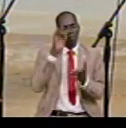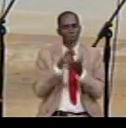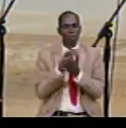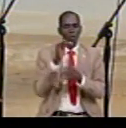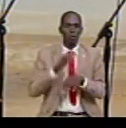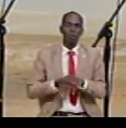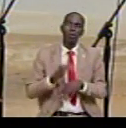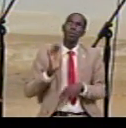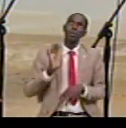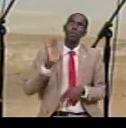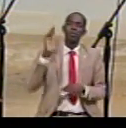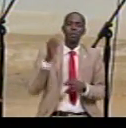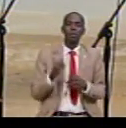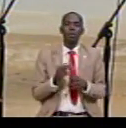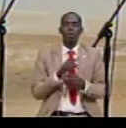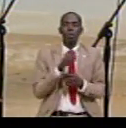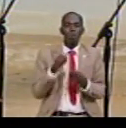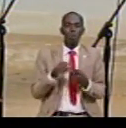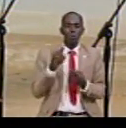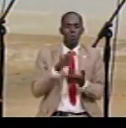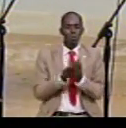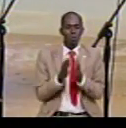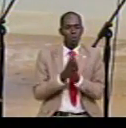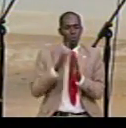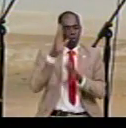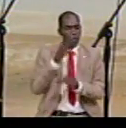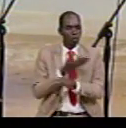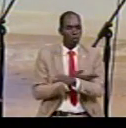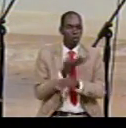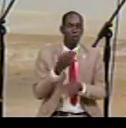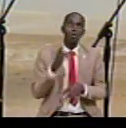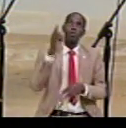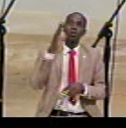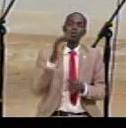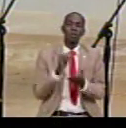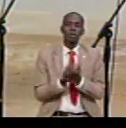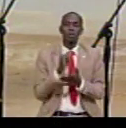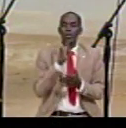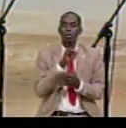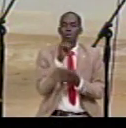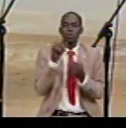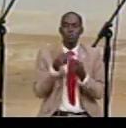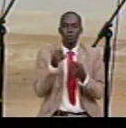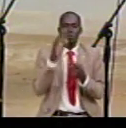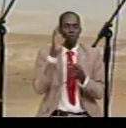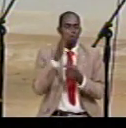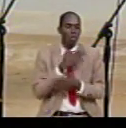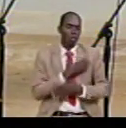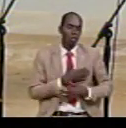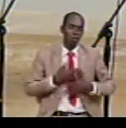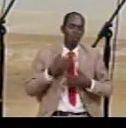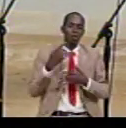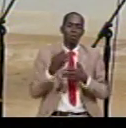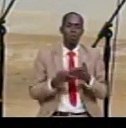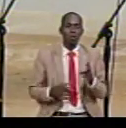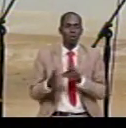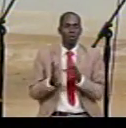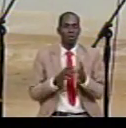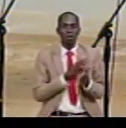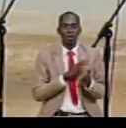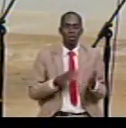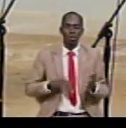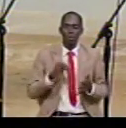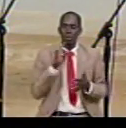of God, that's the time that you'll be able to enjoy what Jesus Christ enjoyed. Because Jesus Christ, the Bible says, for in Hebrews chapter 8,